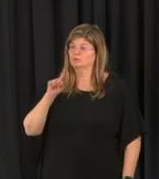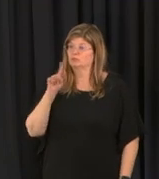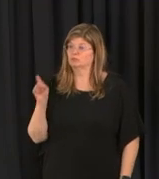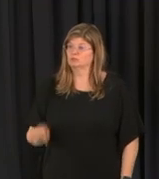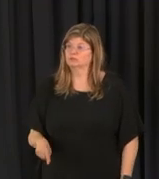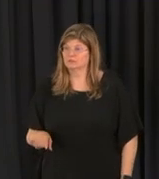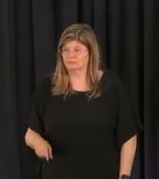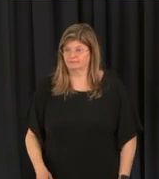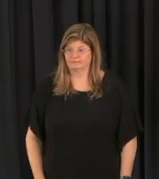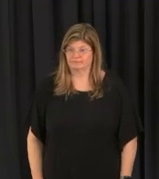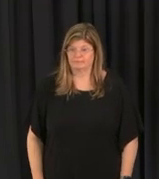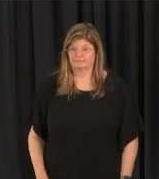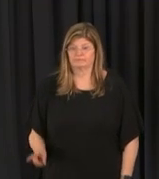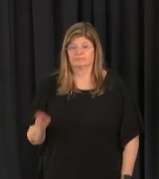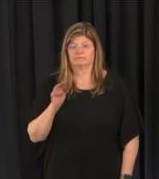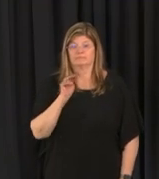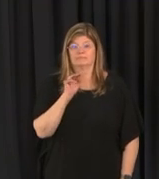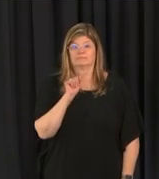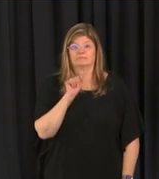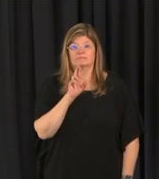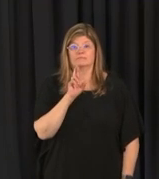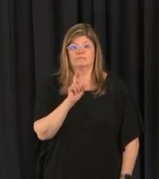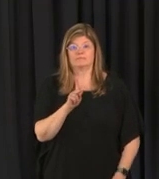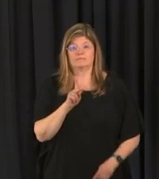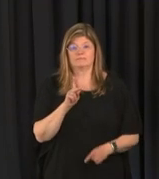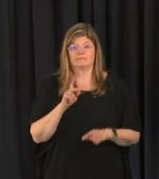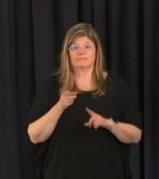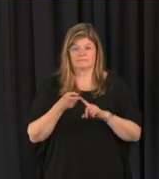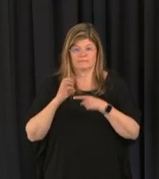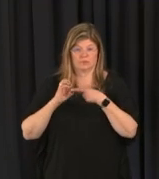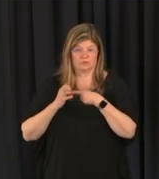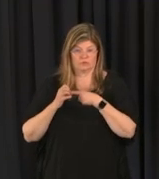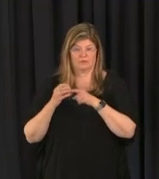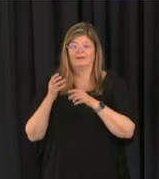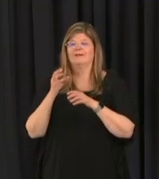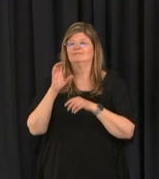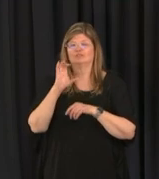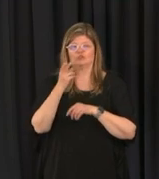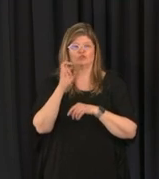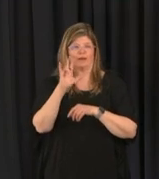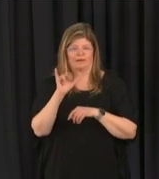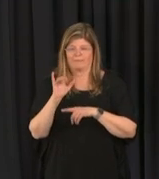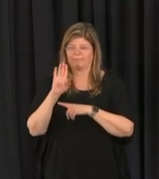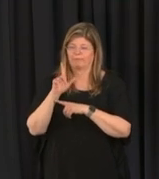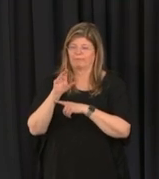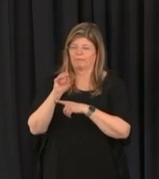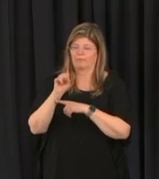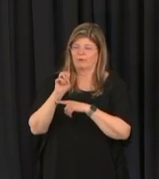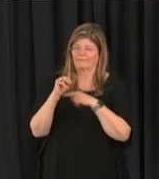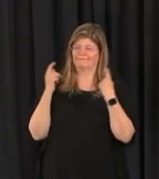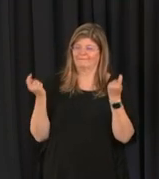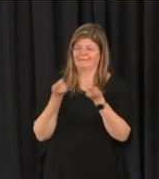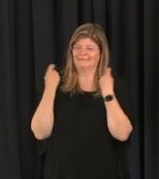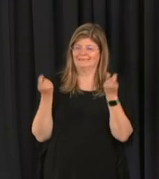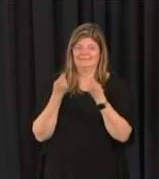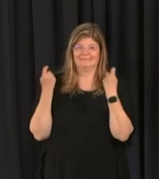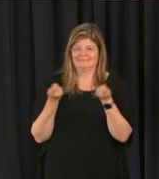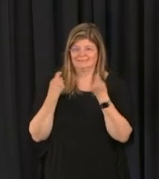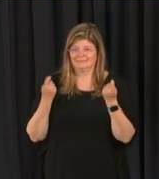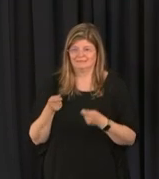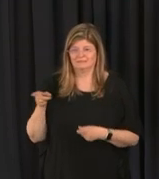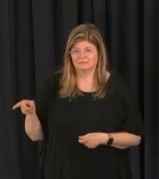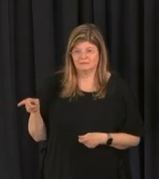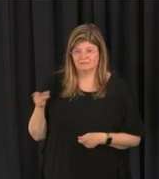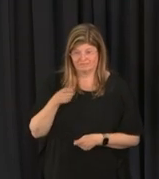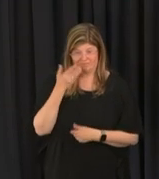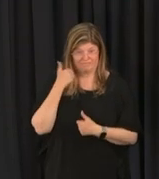sir. On cherry blossoms, I'm just wondering, what is the plan this year? Do you know yet? I mean, we remember last year, and